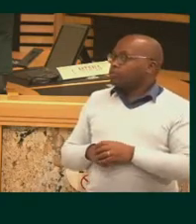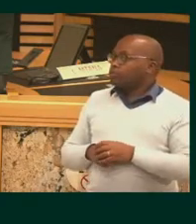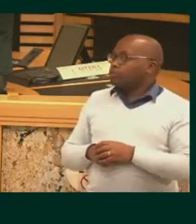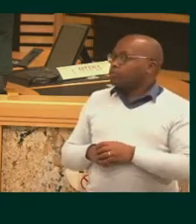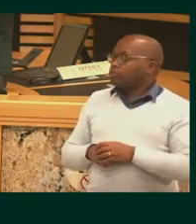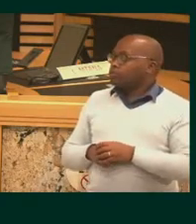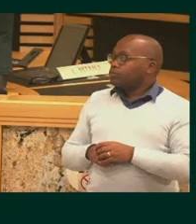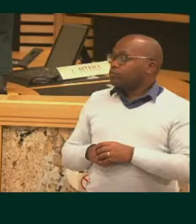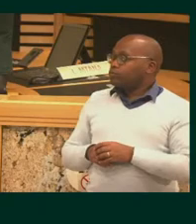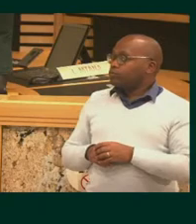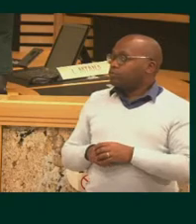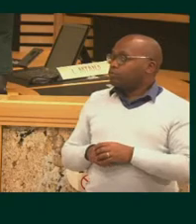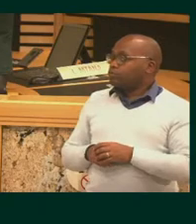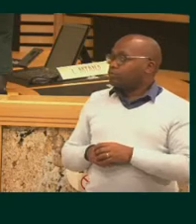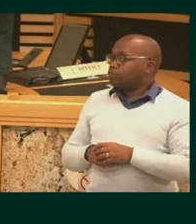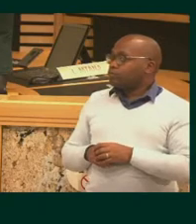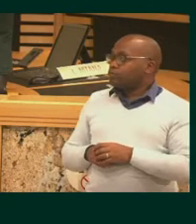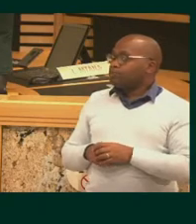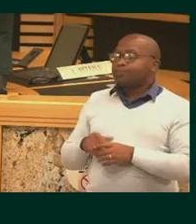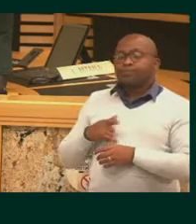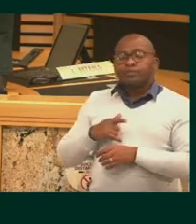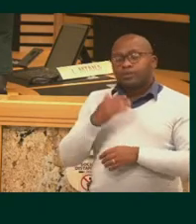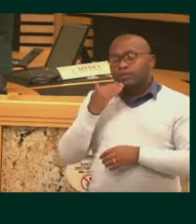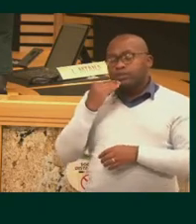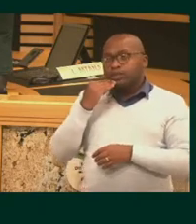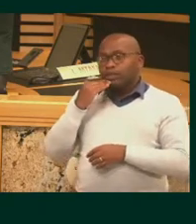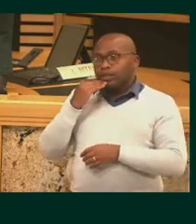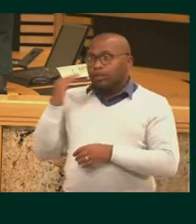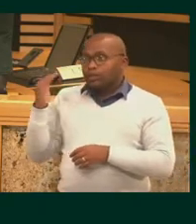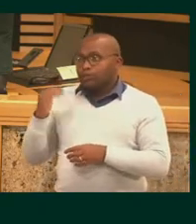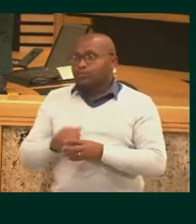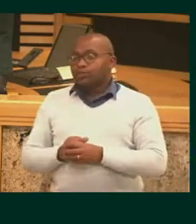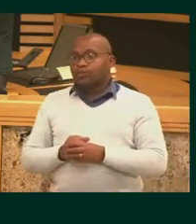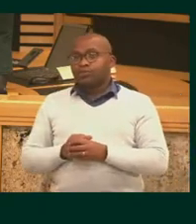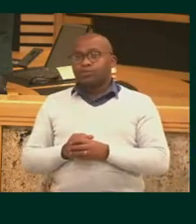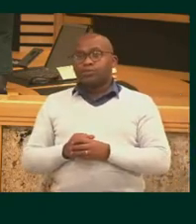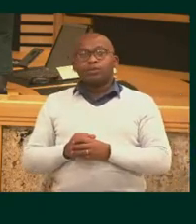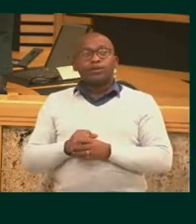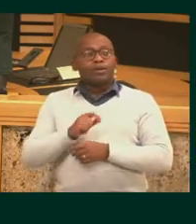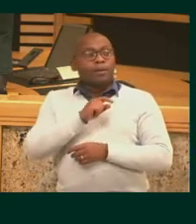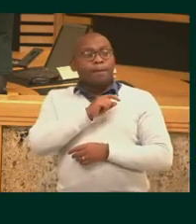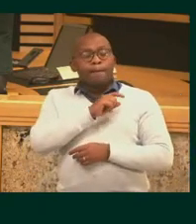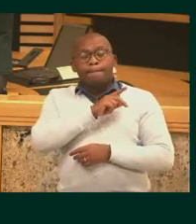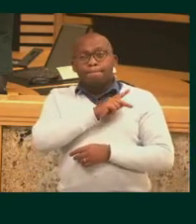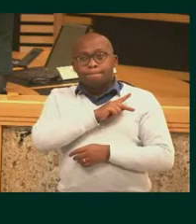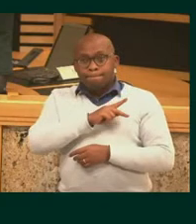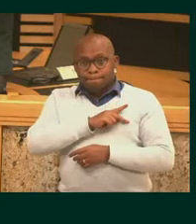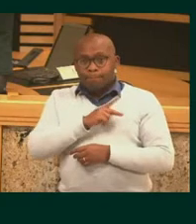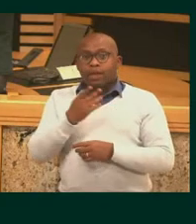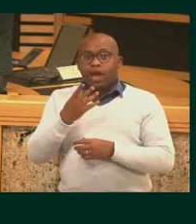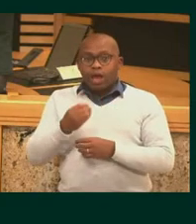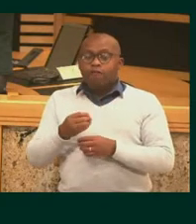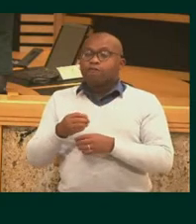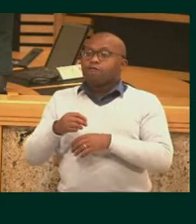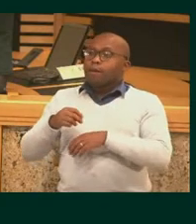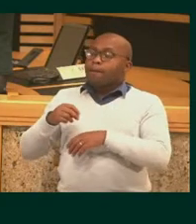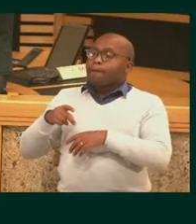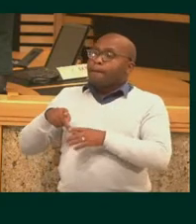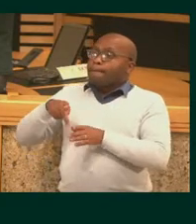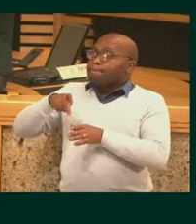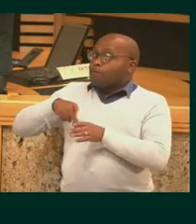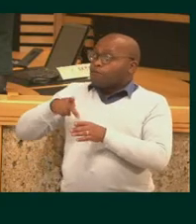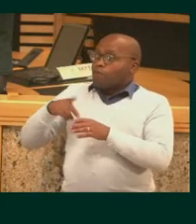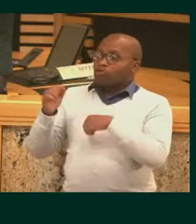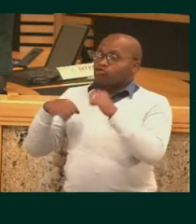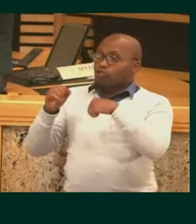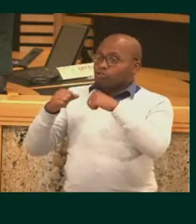nson thank you honorable speaker the premier assigns performance agreements with mecs annually these performance Agreements